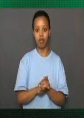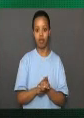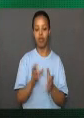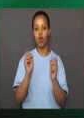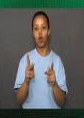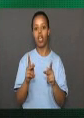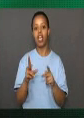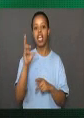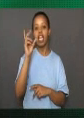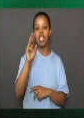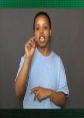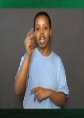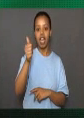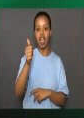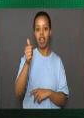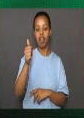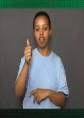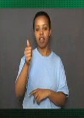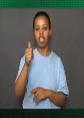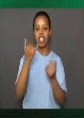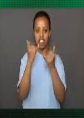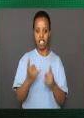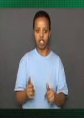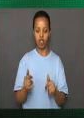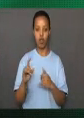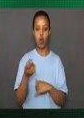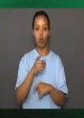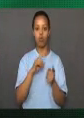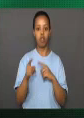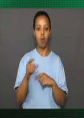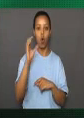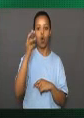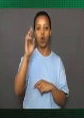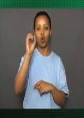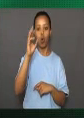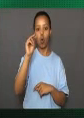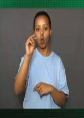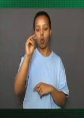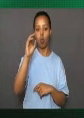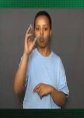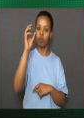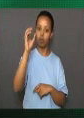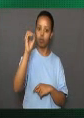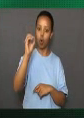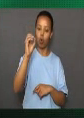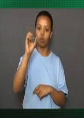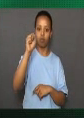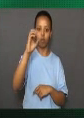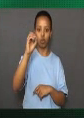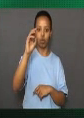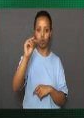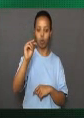DNA and therefore a section of a chromosome that determines a particular